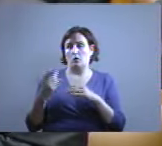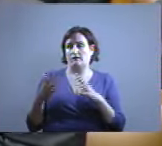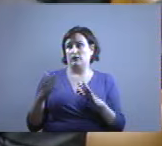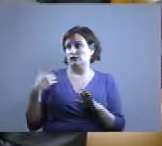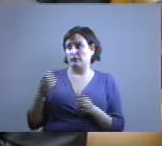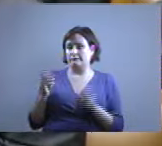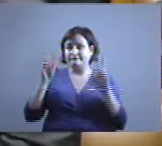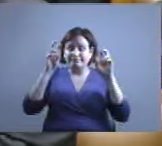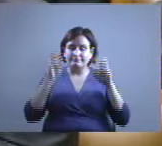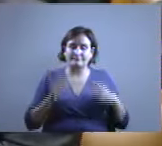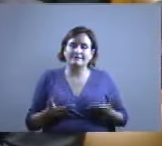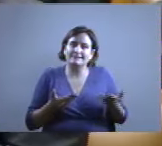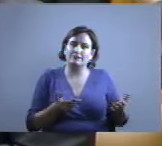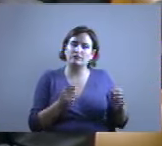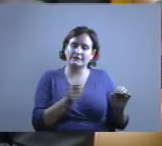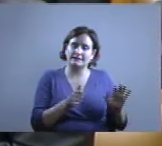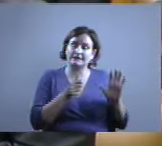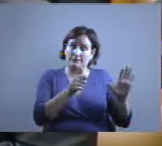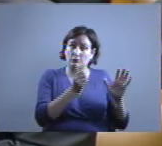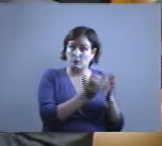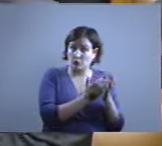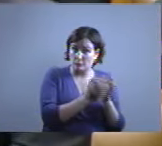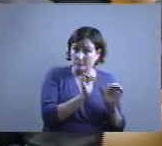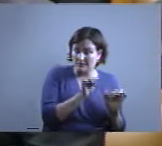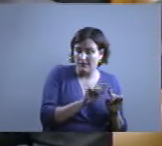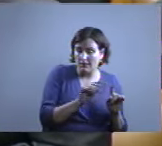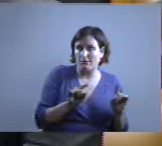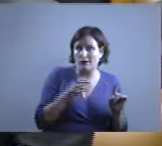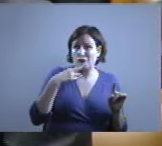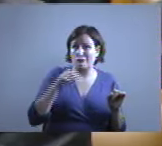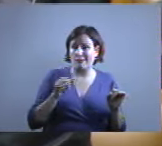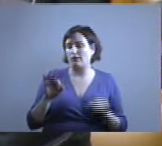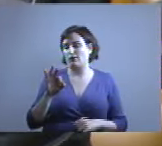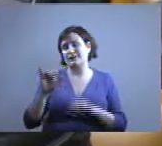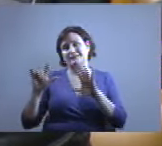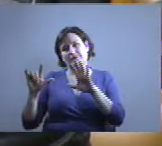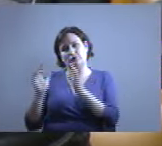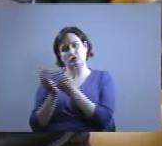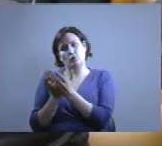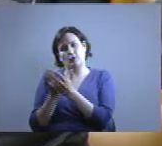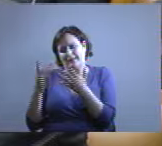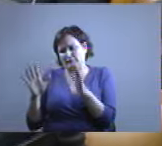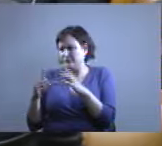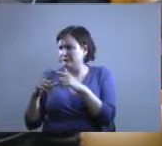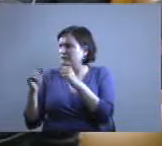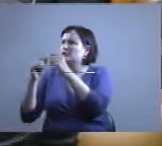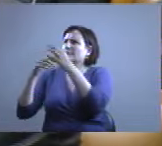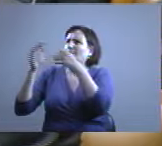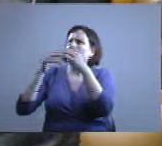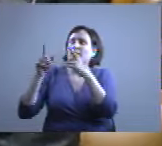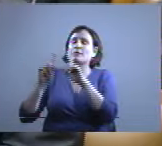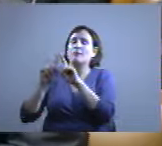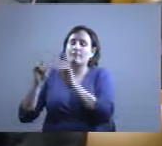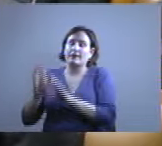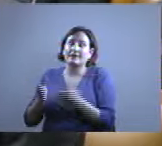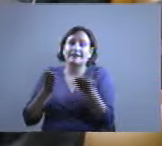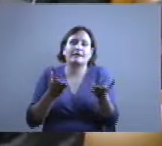16 schools, the reality is that 37 schools have received practical completion, and the moment